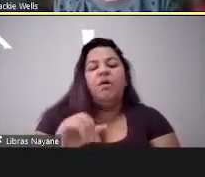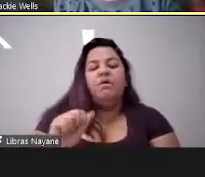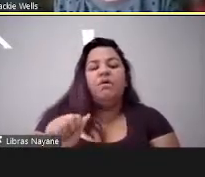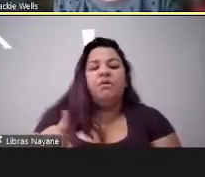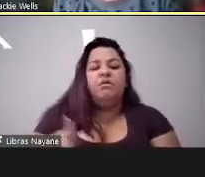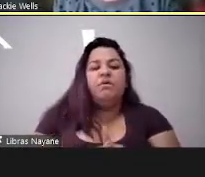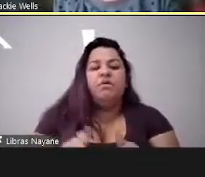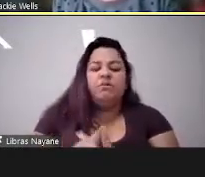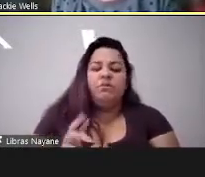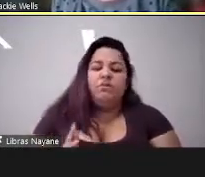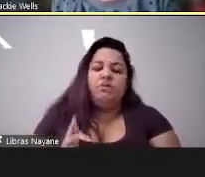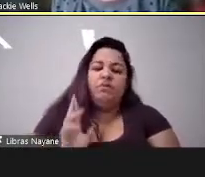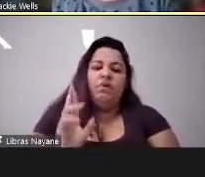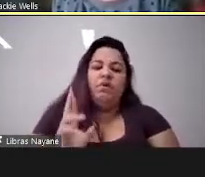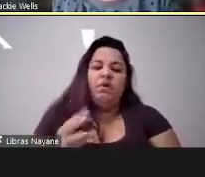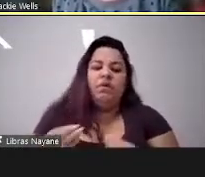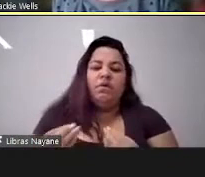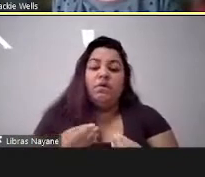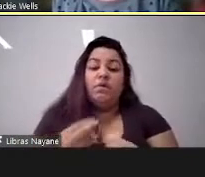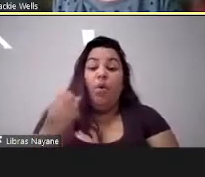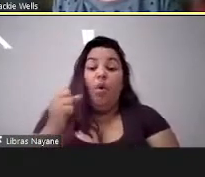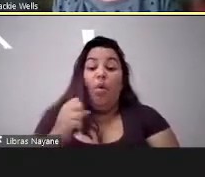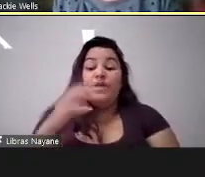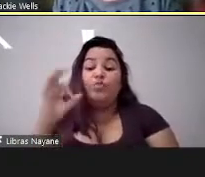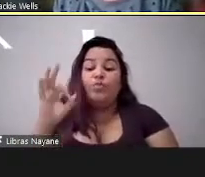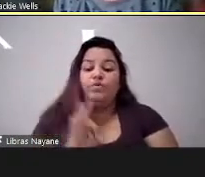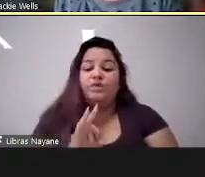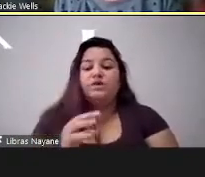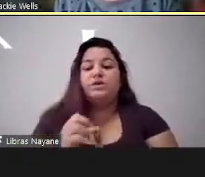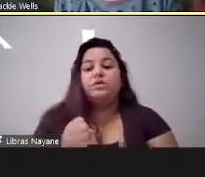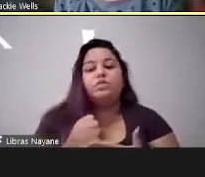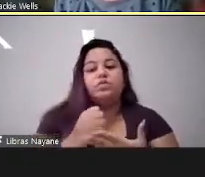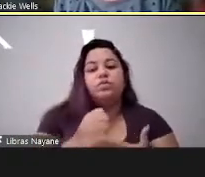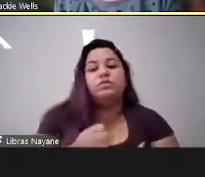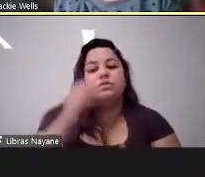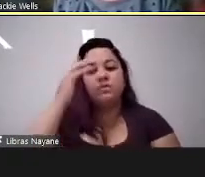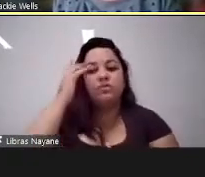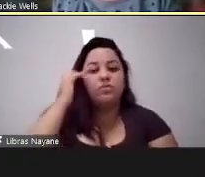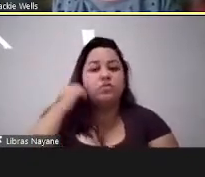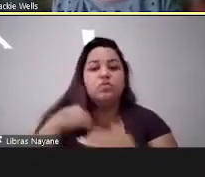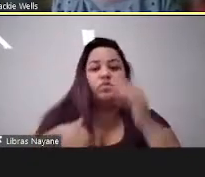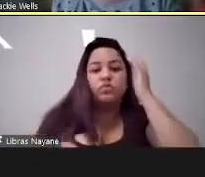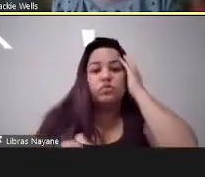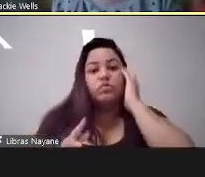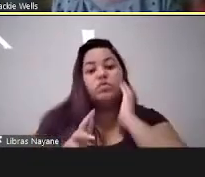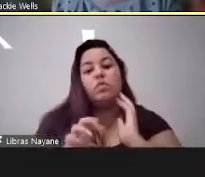all taxpayers in the UK. So most taxpayers would not see a change.